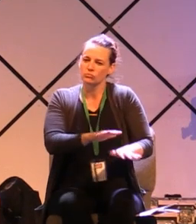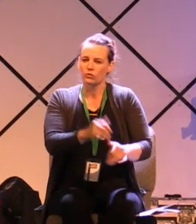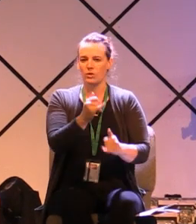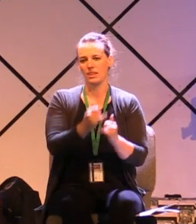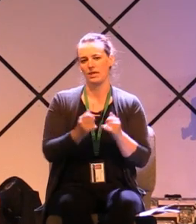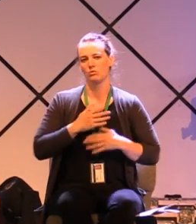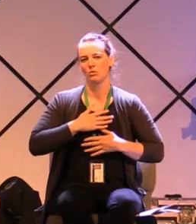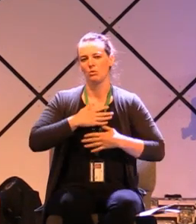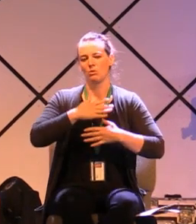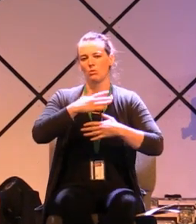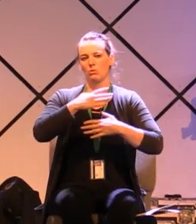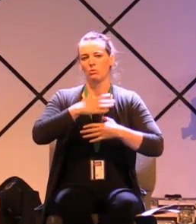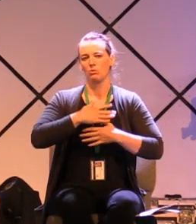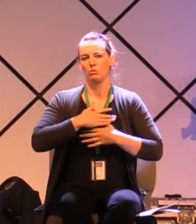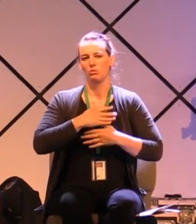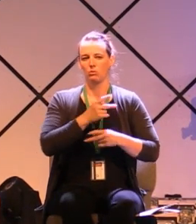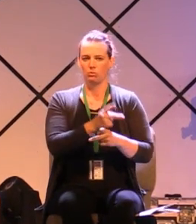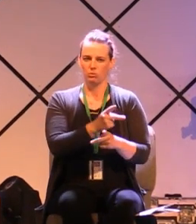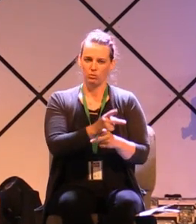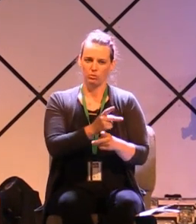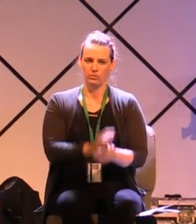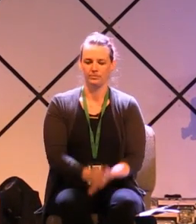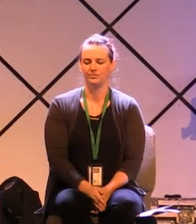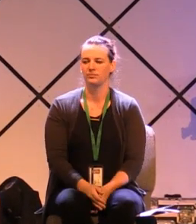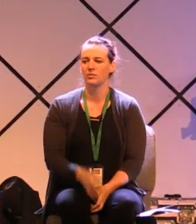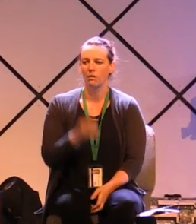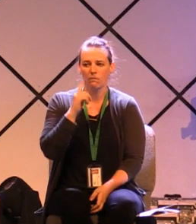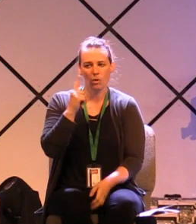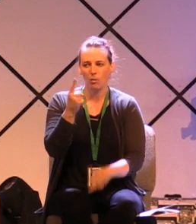A person in an office in a garage